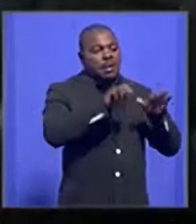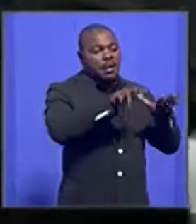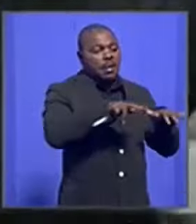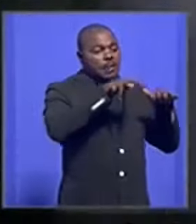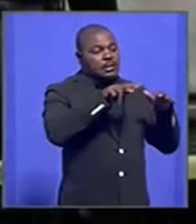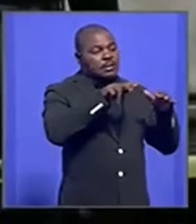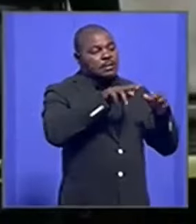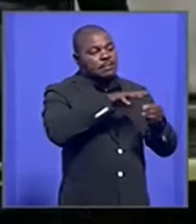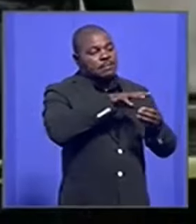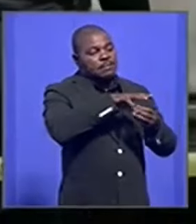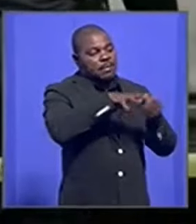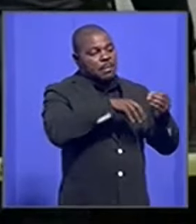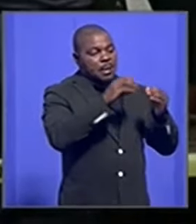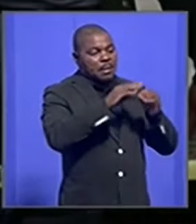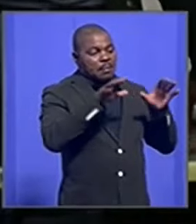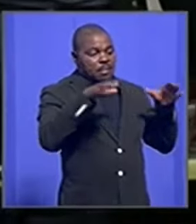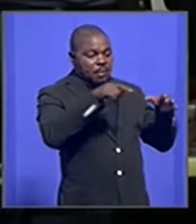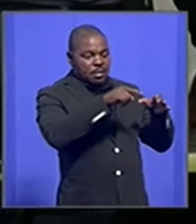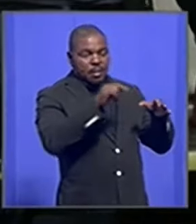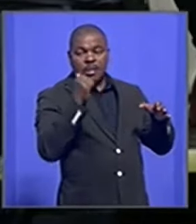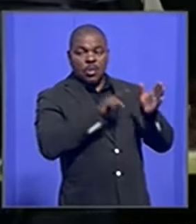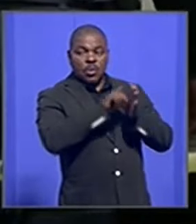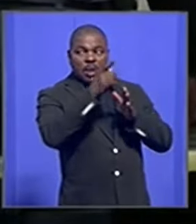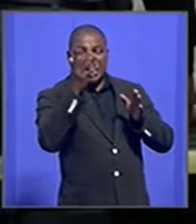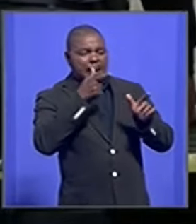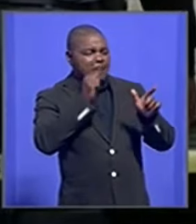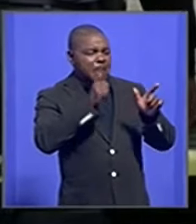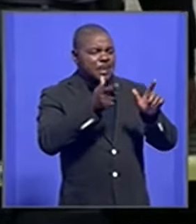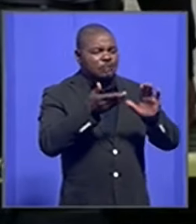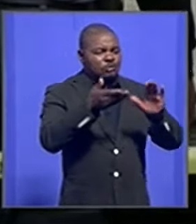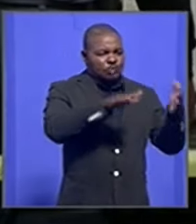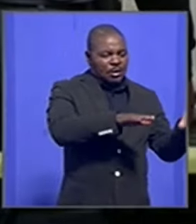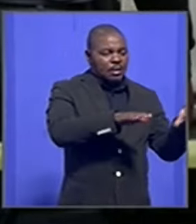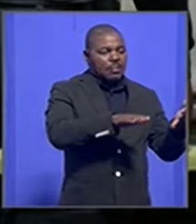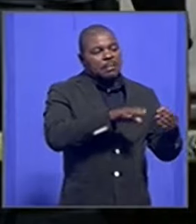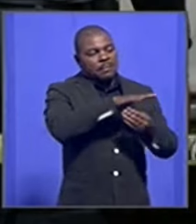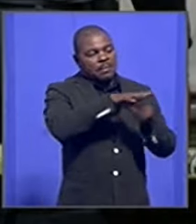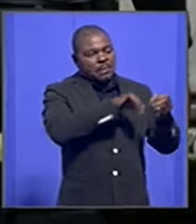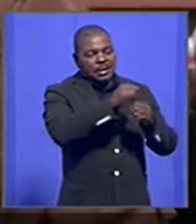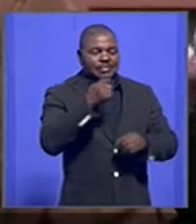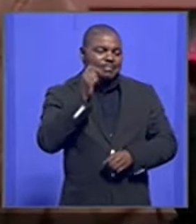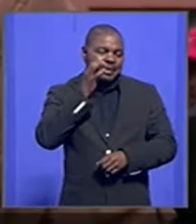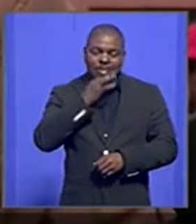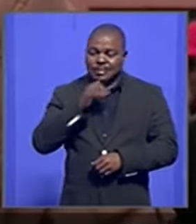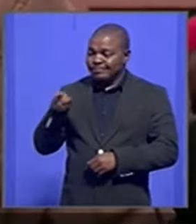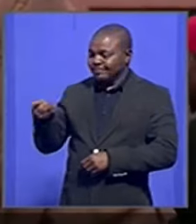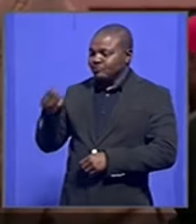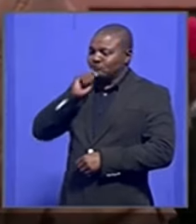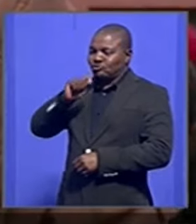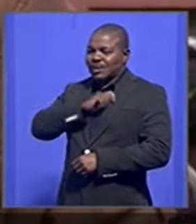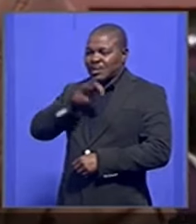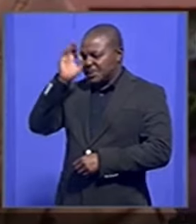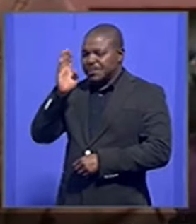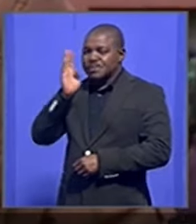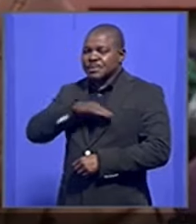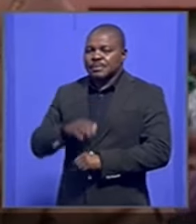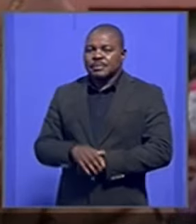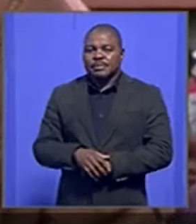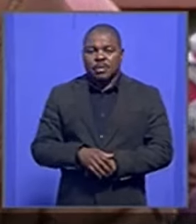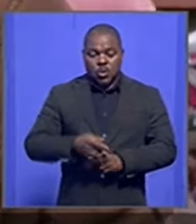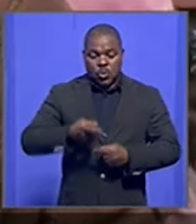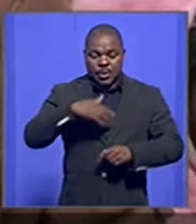tsa lelapa tse di bolailweng mo bokhutlhong jwa beke ba re ga ba sa tlhole ba tshepa mapodisi. What is more painful